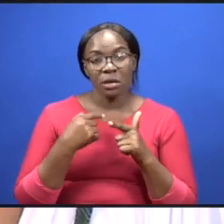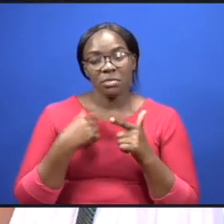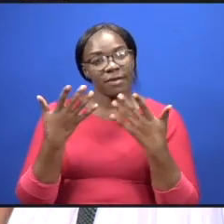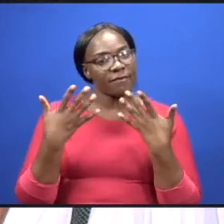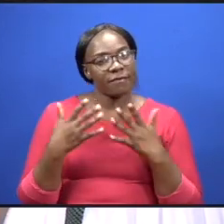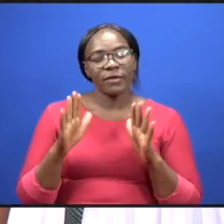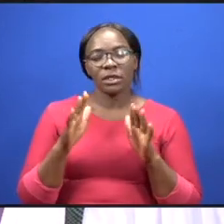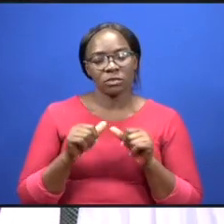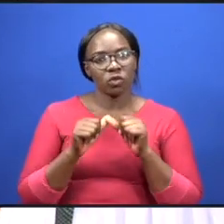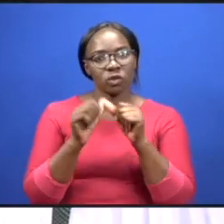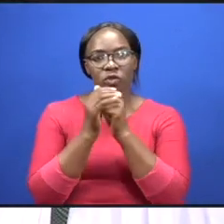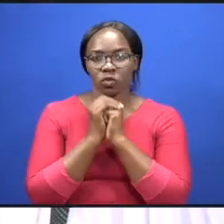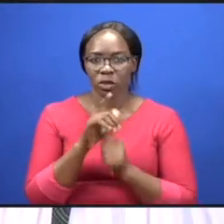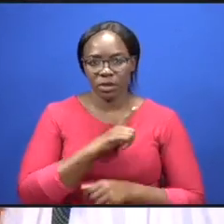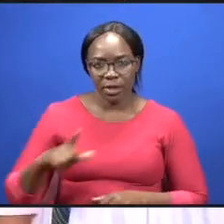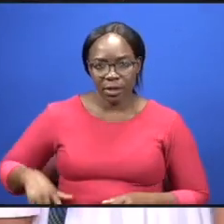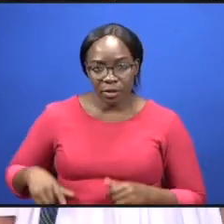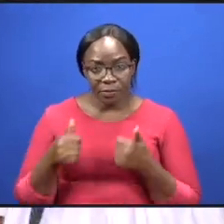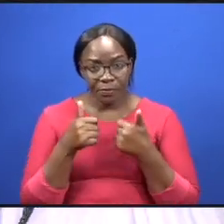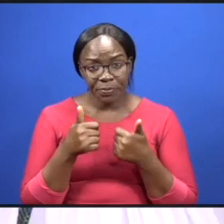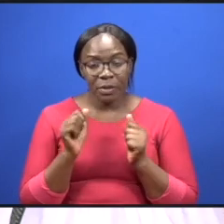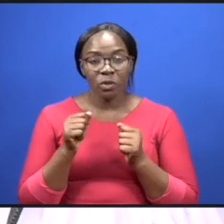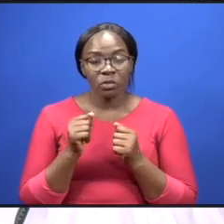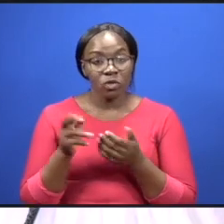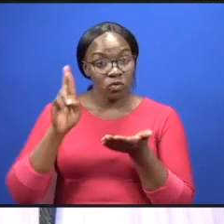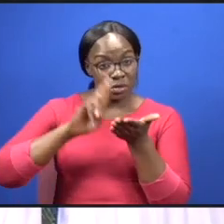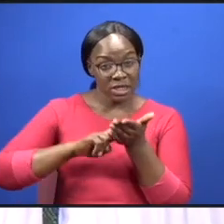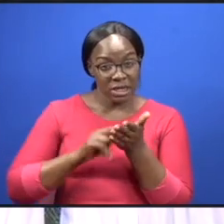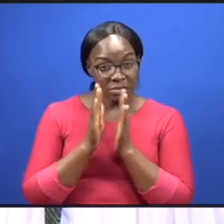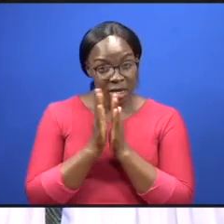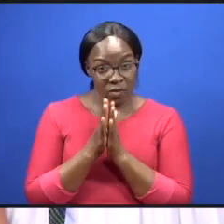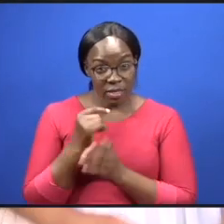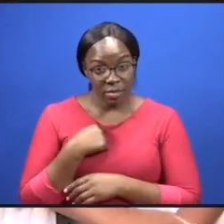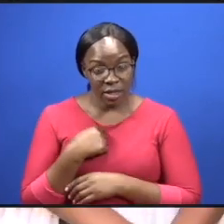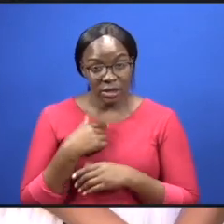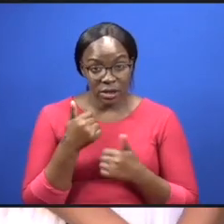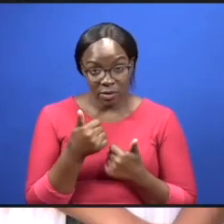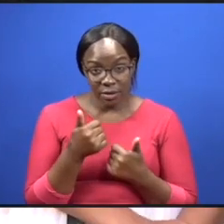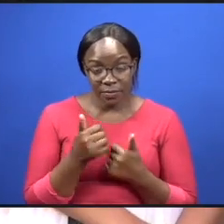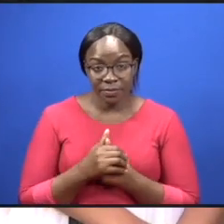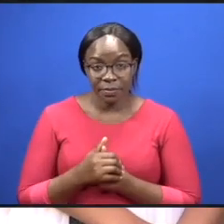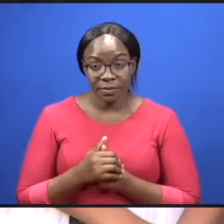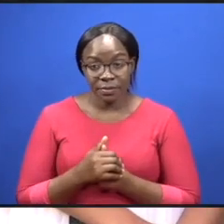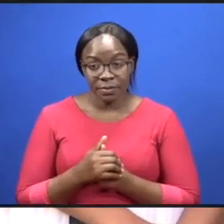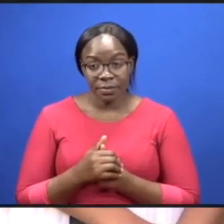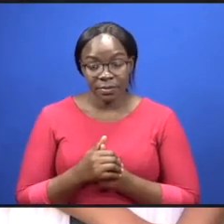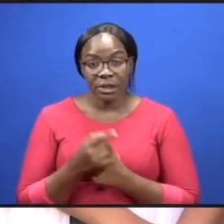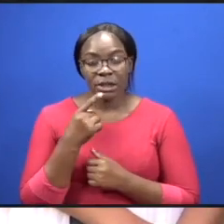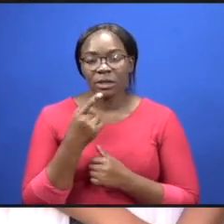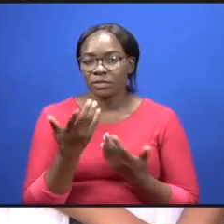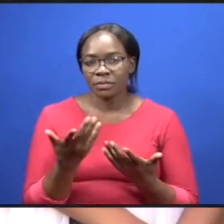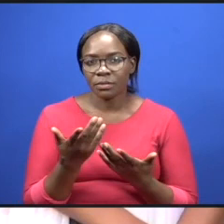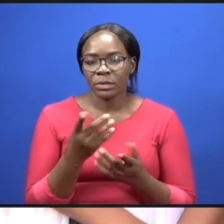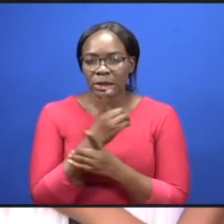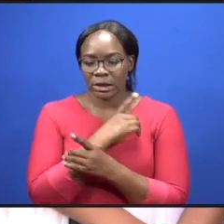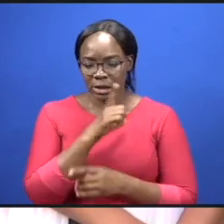of your way as we continue just to worship the Lord. You can pray this with me, or pray this in faith after me. Say, dear